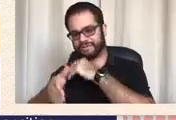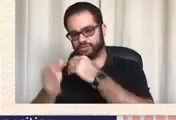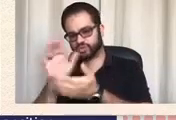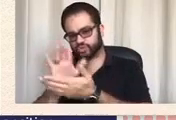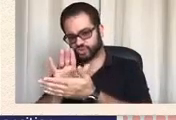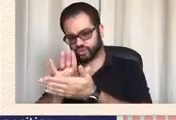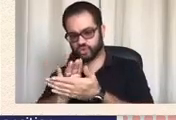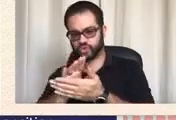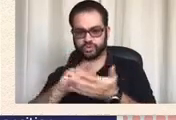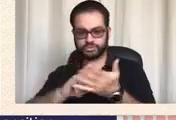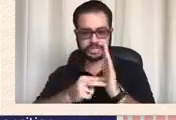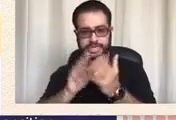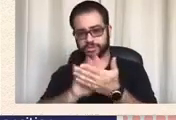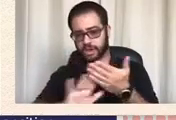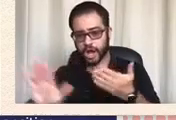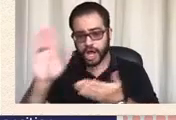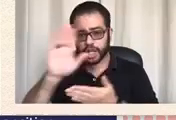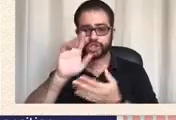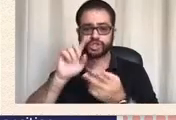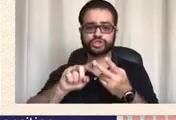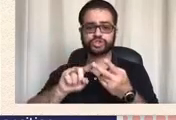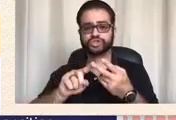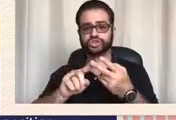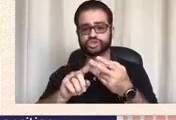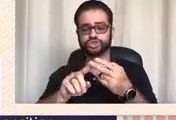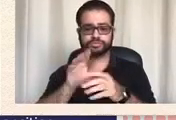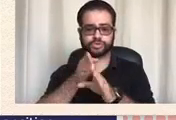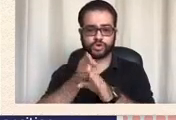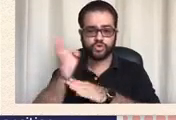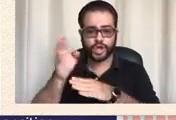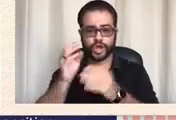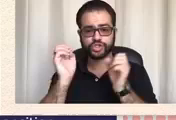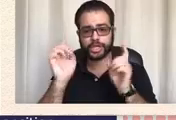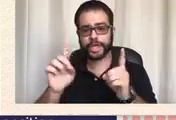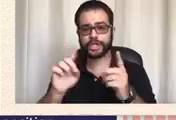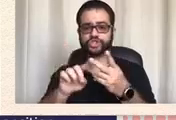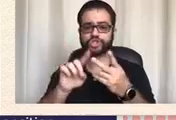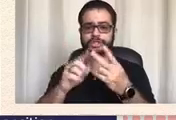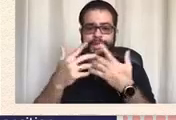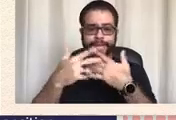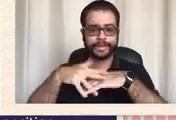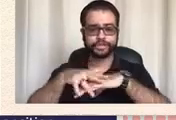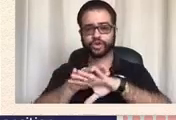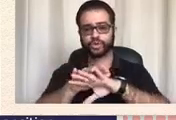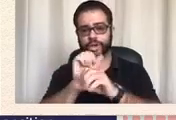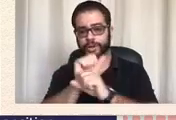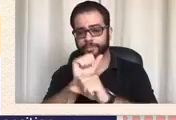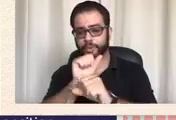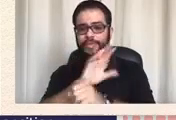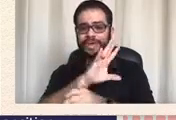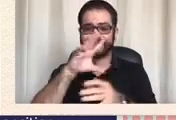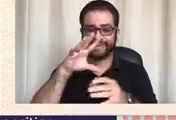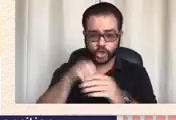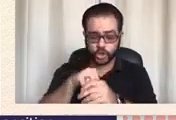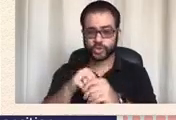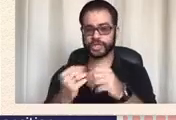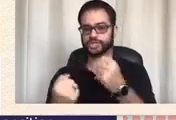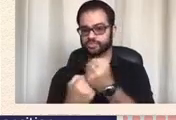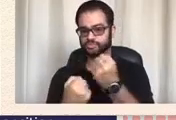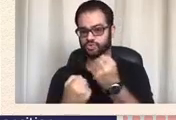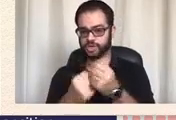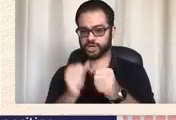education, vocational education, integrated employment, including supported employment, continuing and